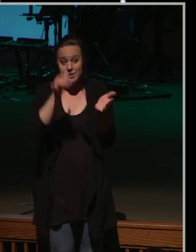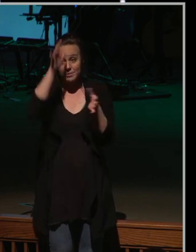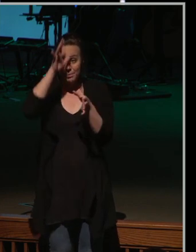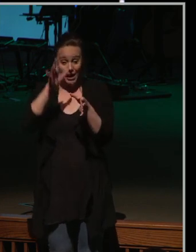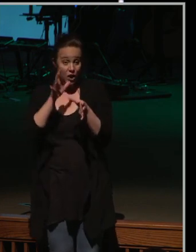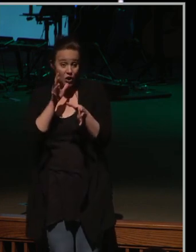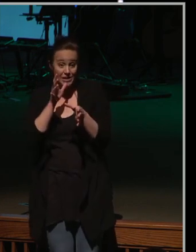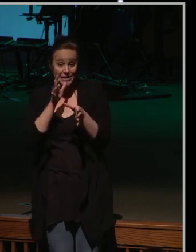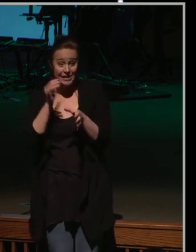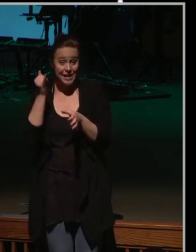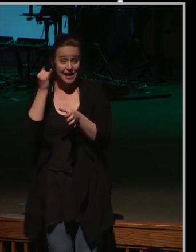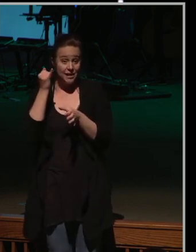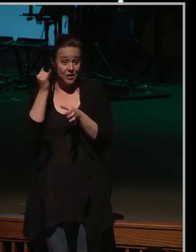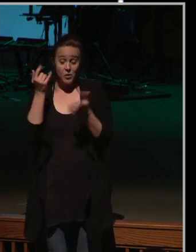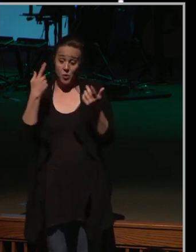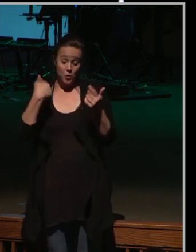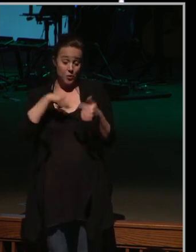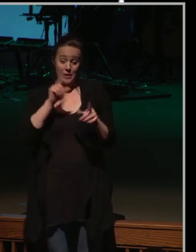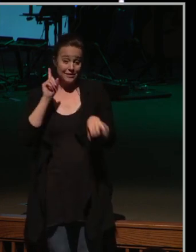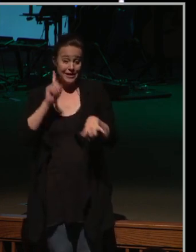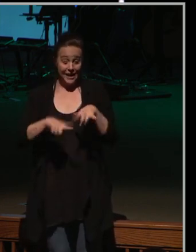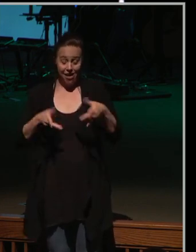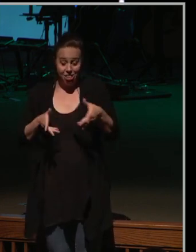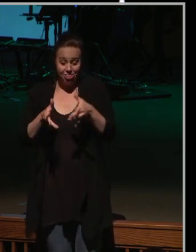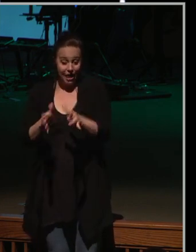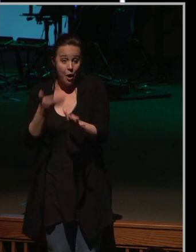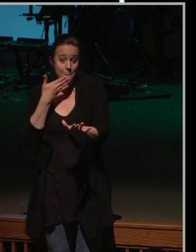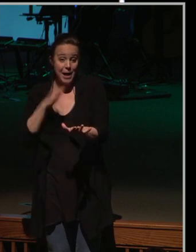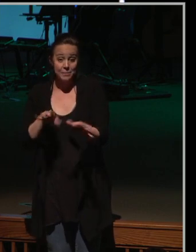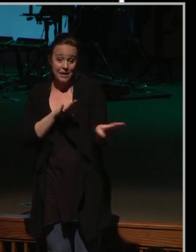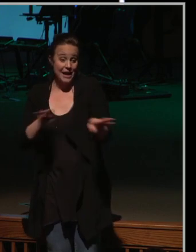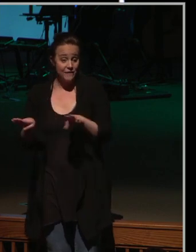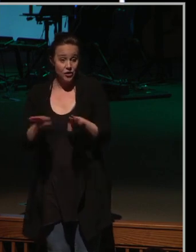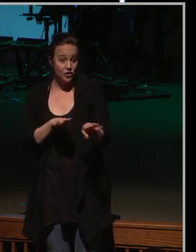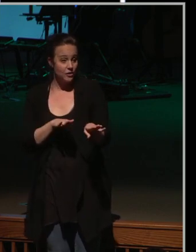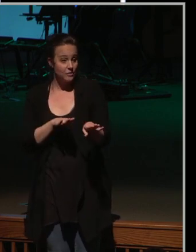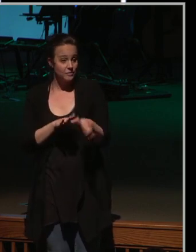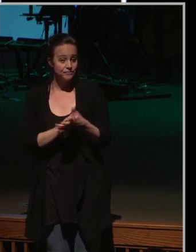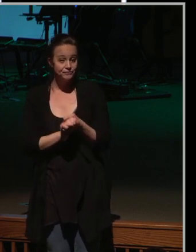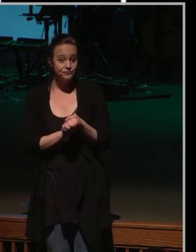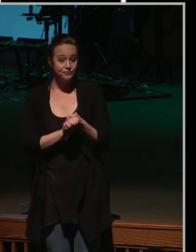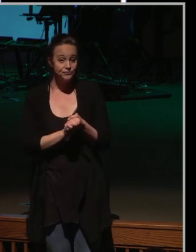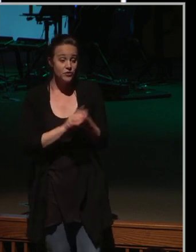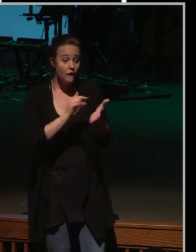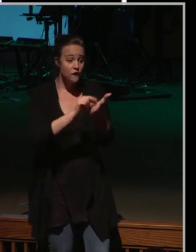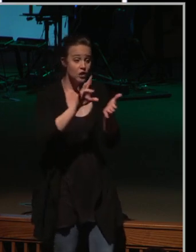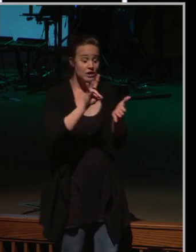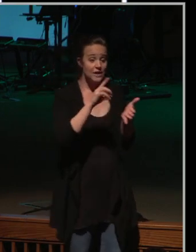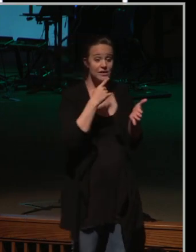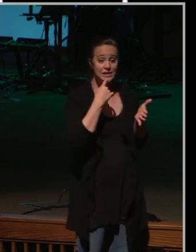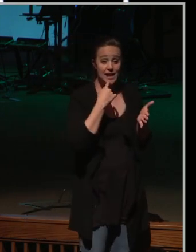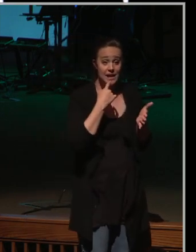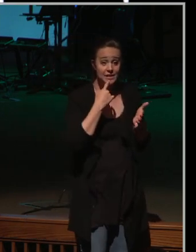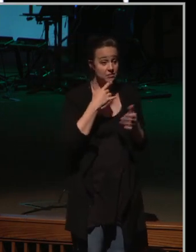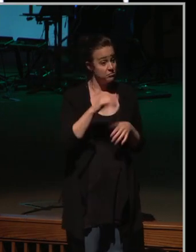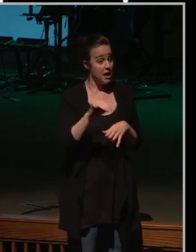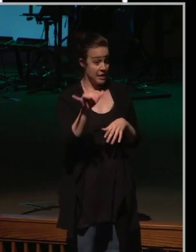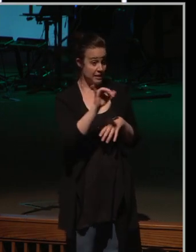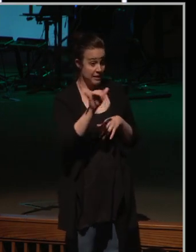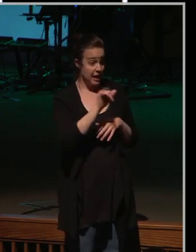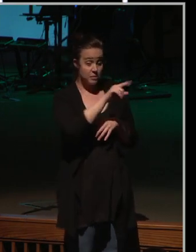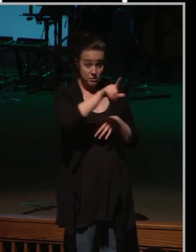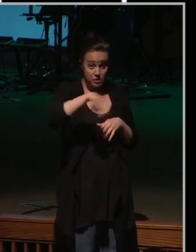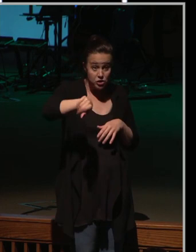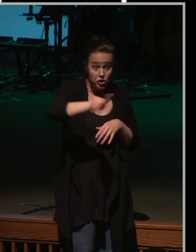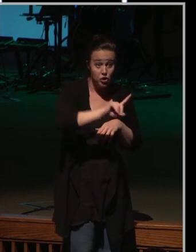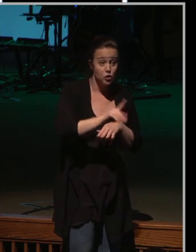these behaviors are okay. In verse 7, he continues, in these you too once walked when you were living